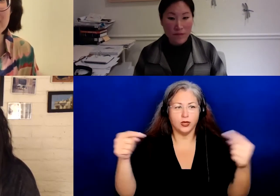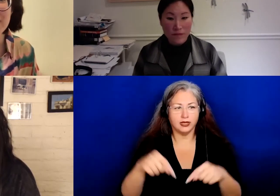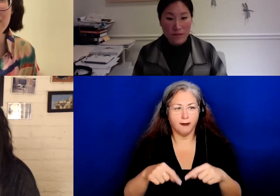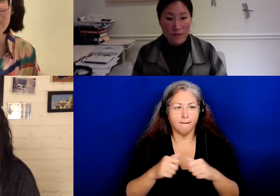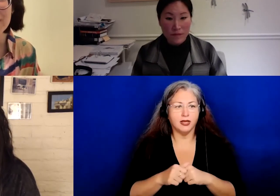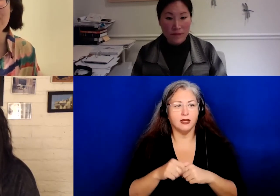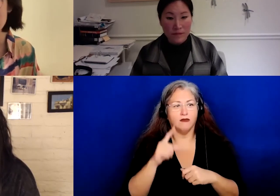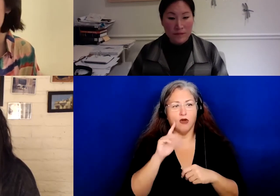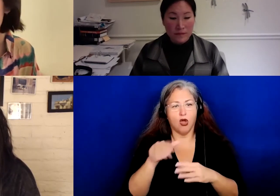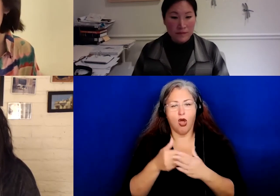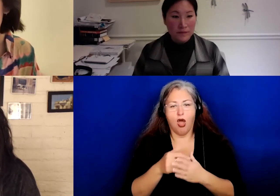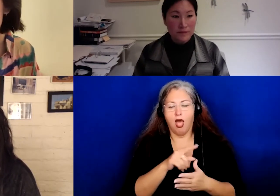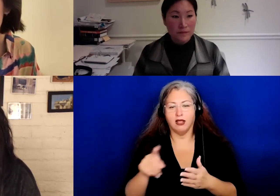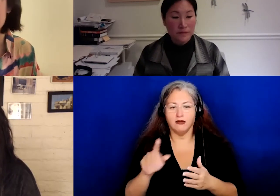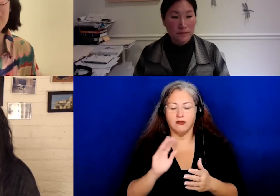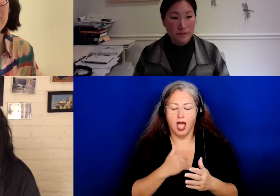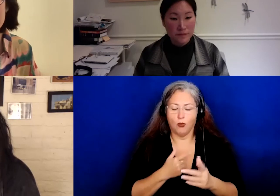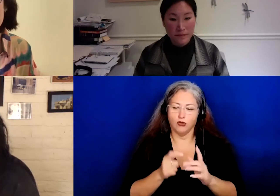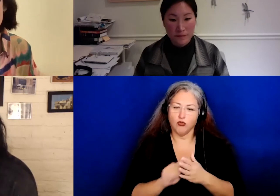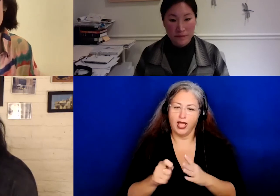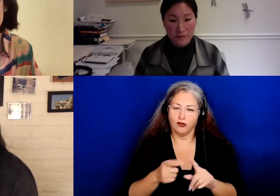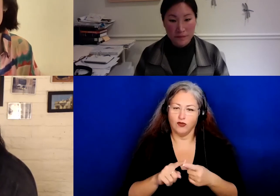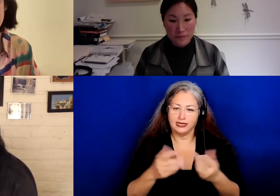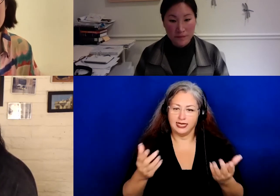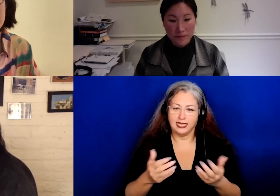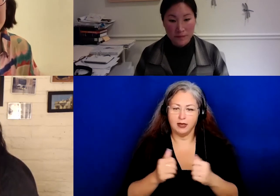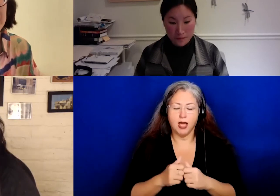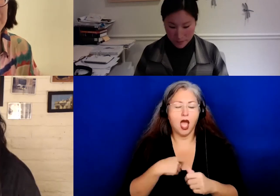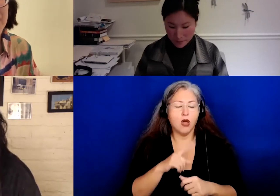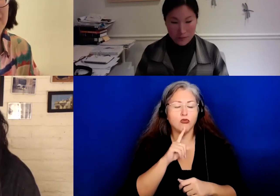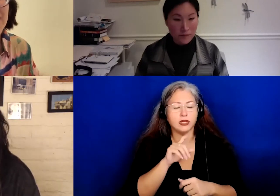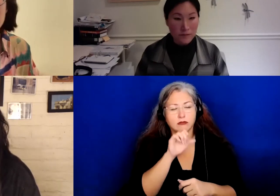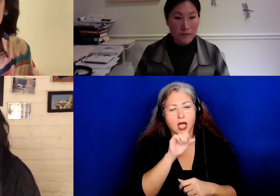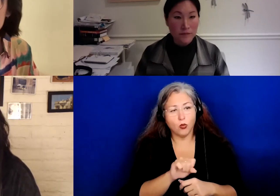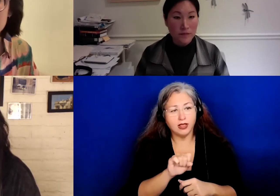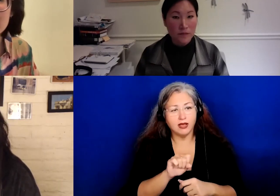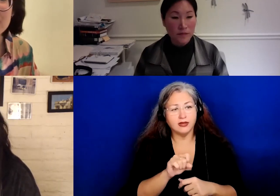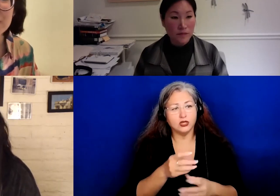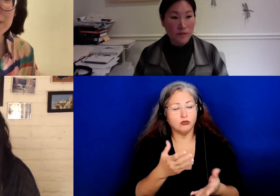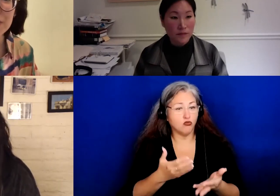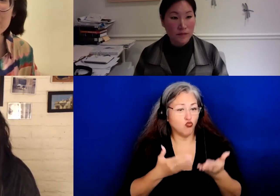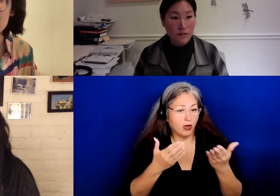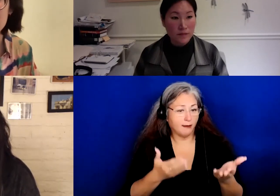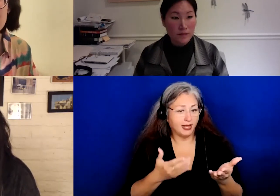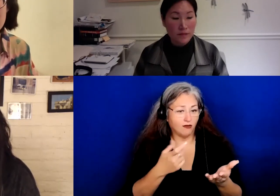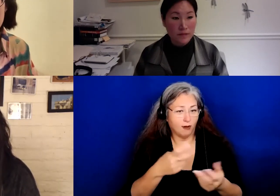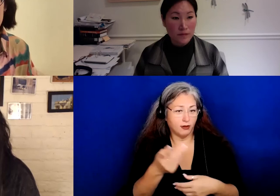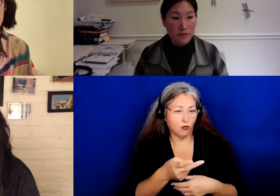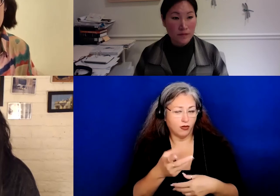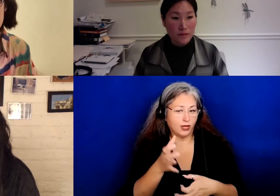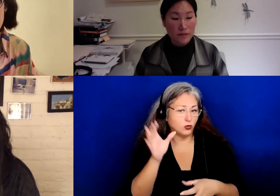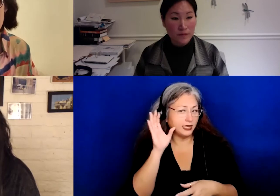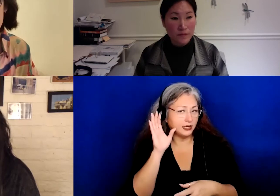writer friends online with us today. But what I really would love is some recommendations from the two of you. I'd love to